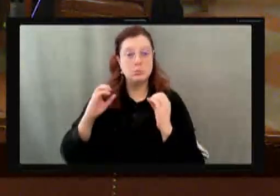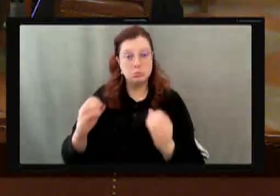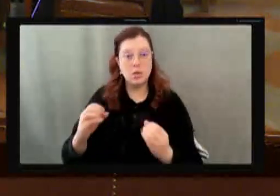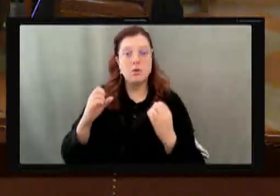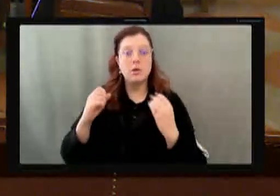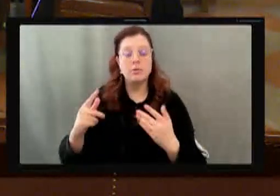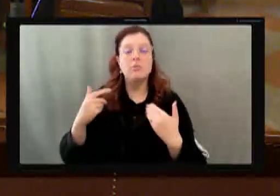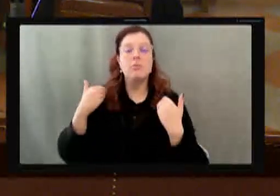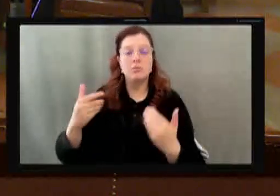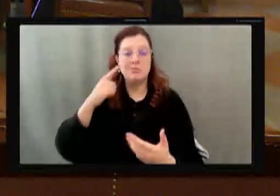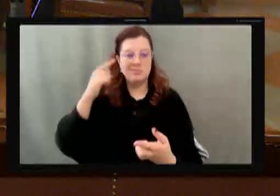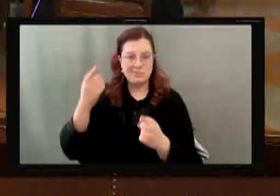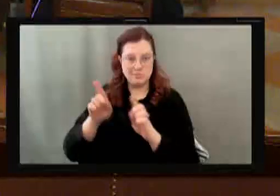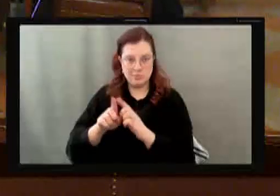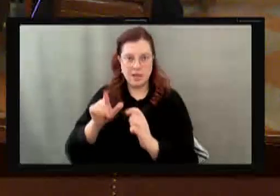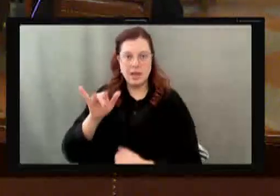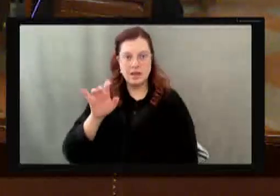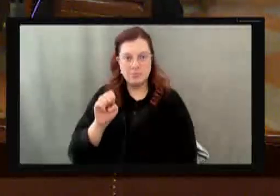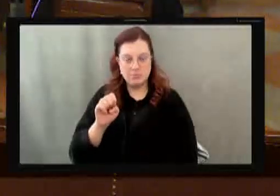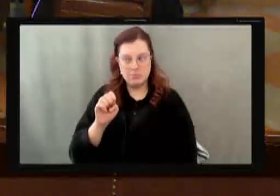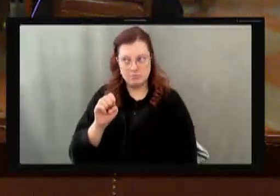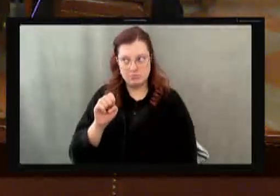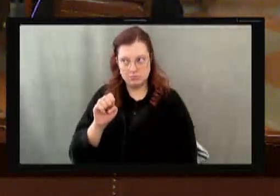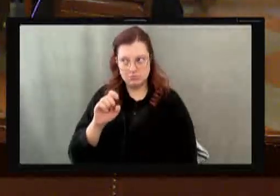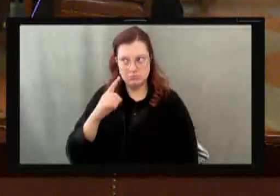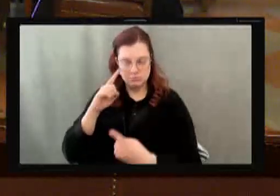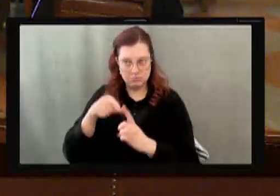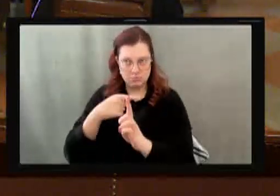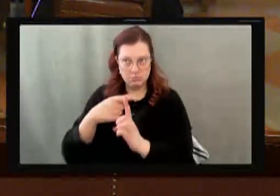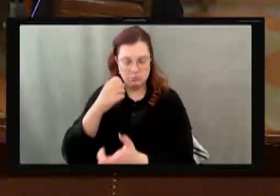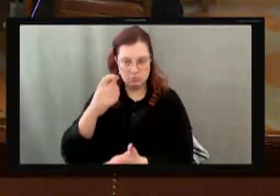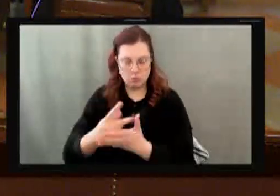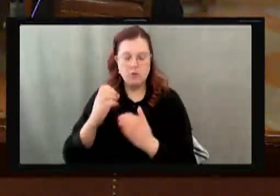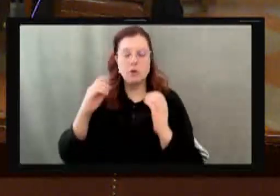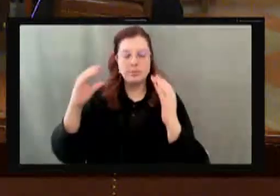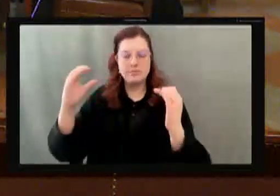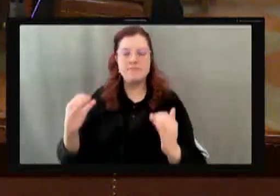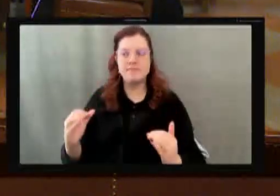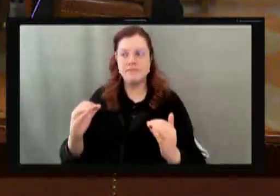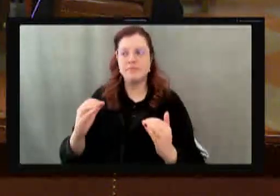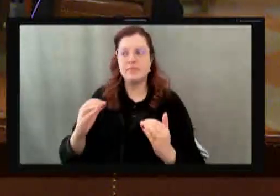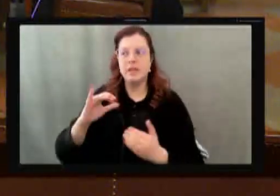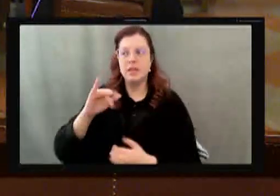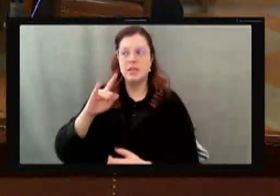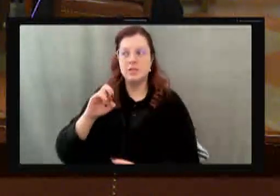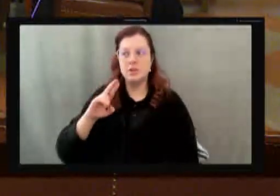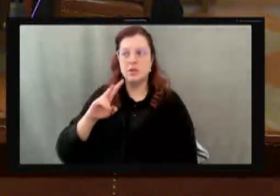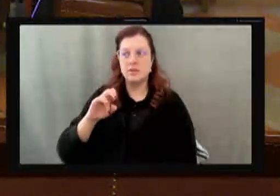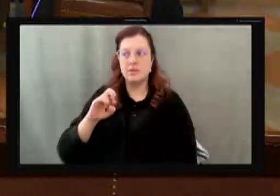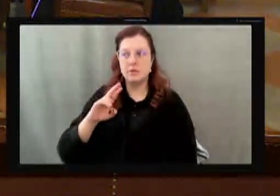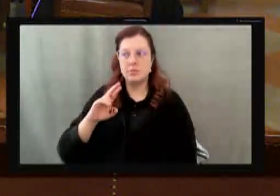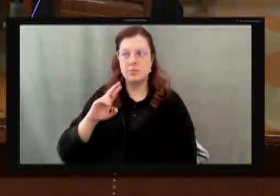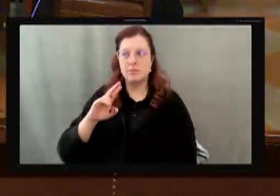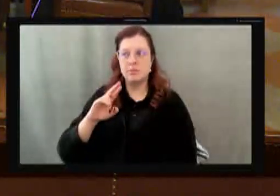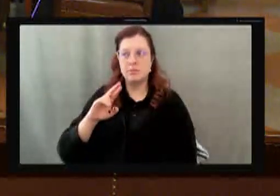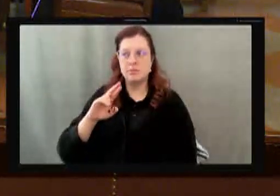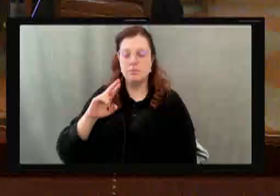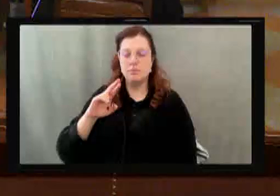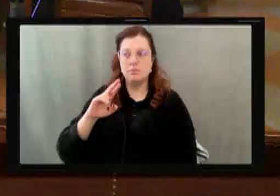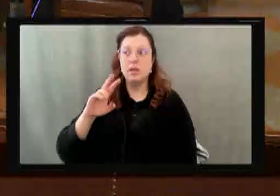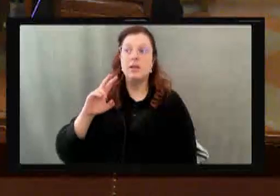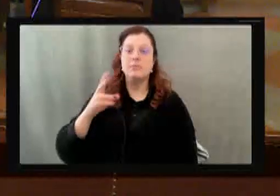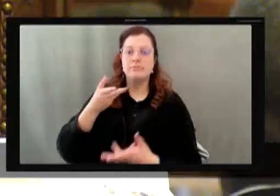by saying aye. Aye. Affirmative recommendation. That moves us on to Intergovernmental and Educational Affairs Committee, chaired by Councilman